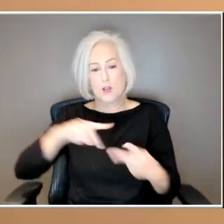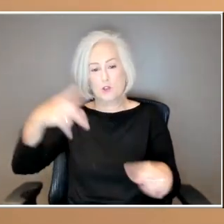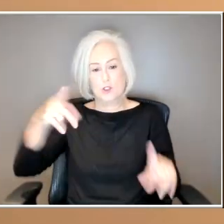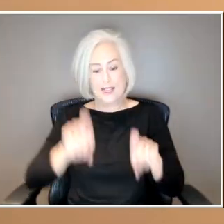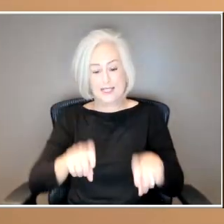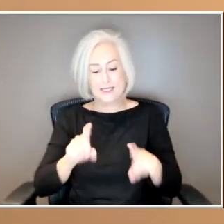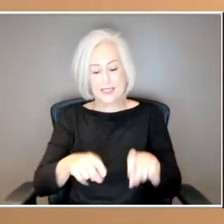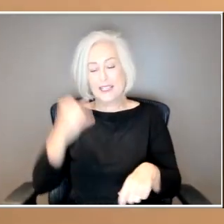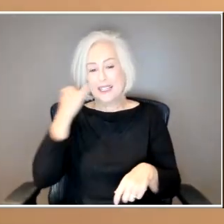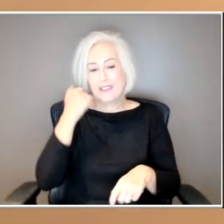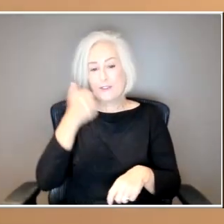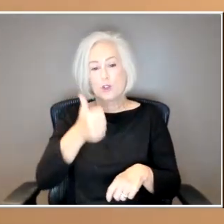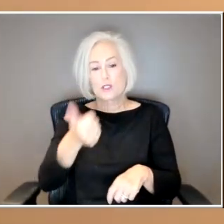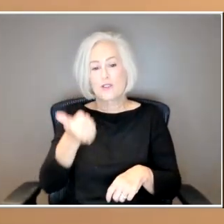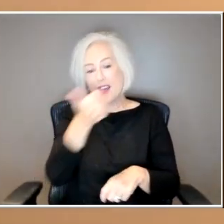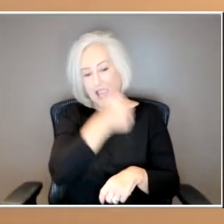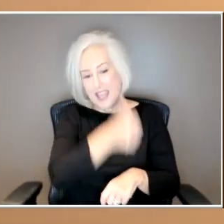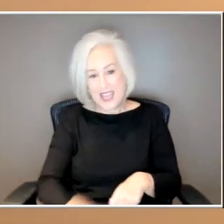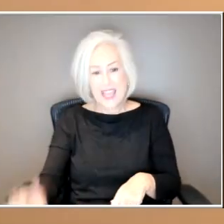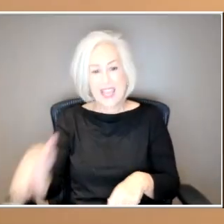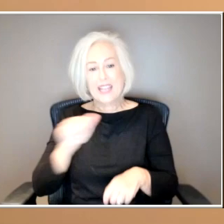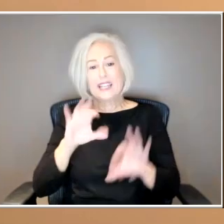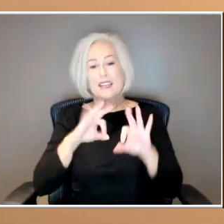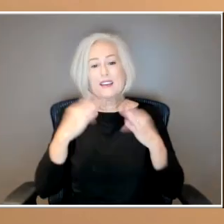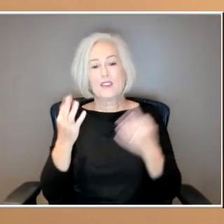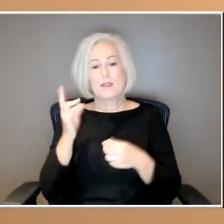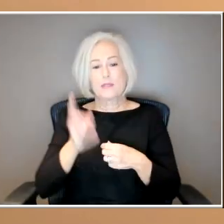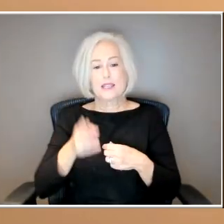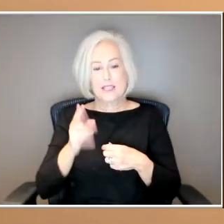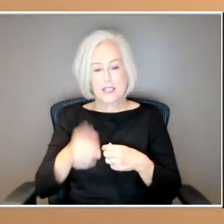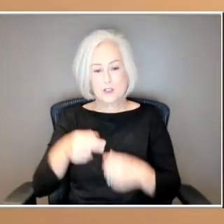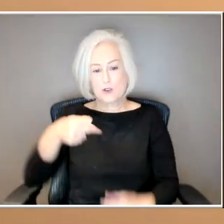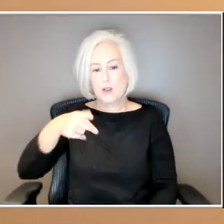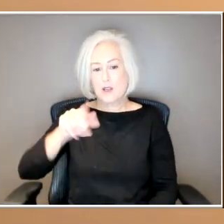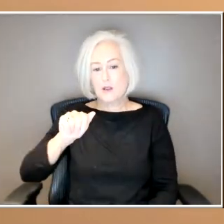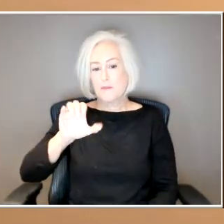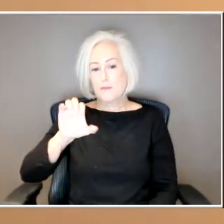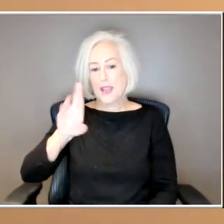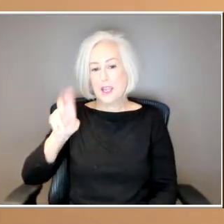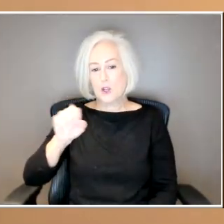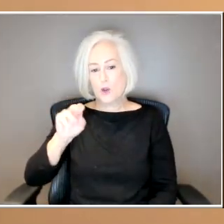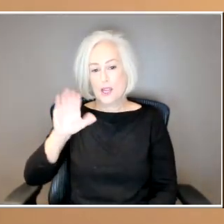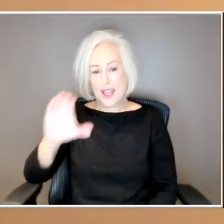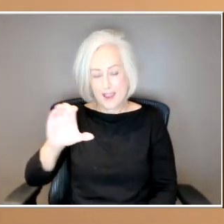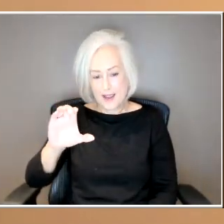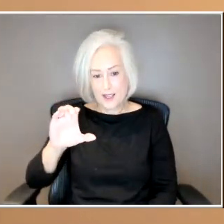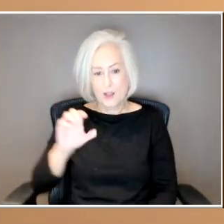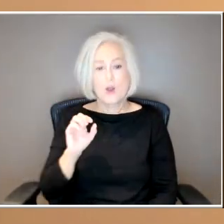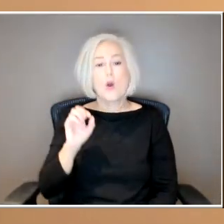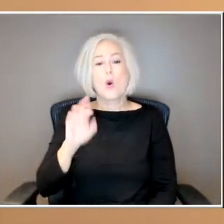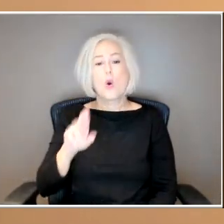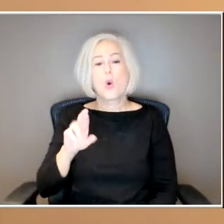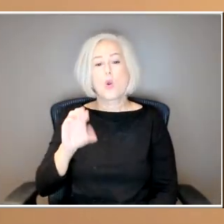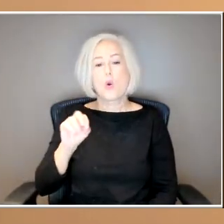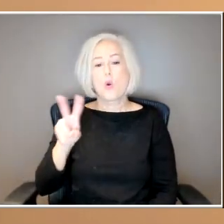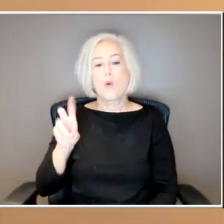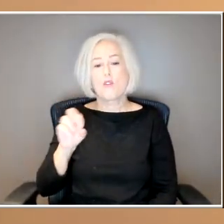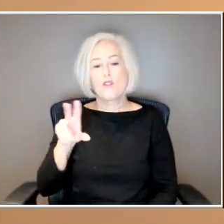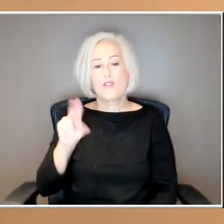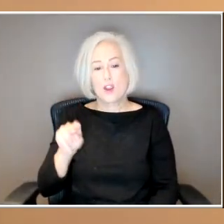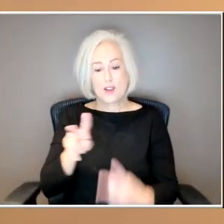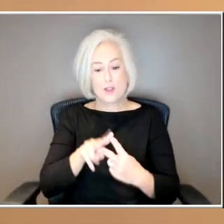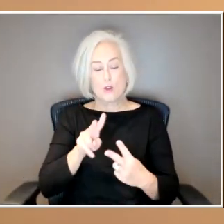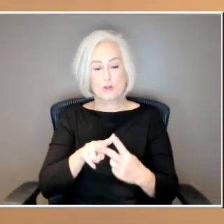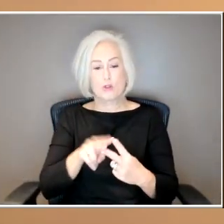have any family history of ovarian cancer or pancreatic cancer, those are big flags that we want to know about. If you have